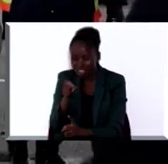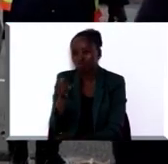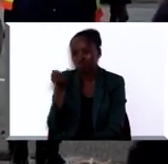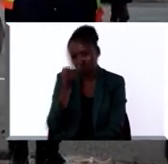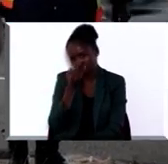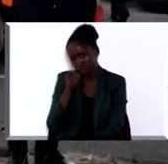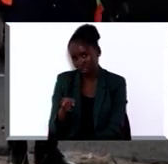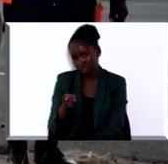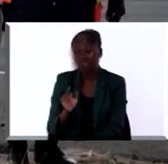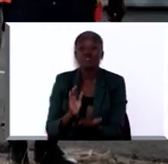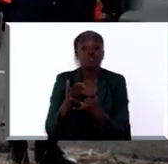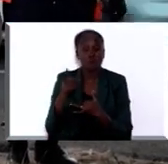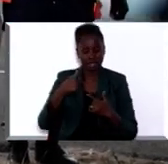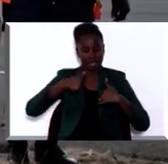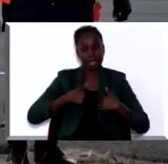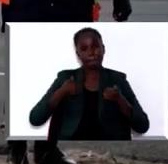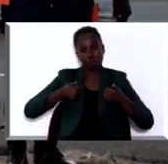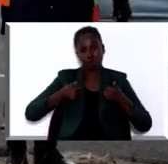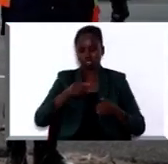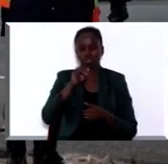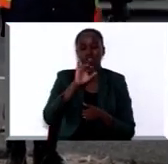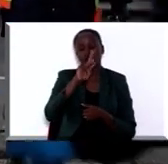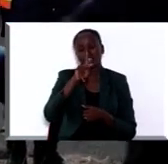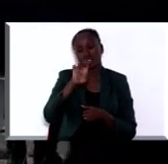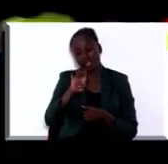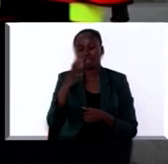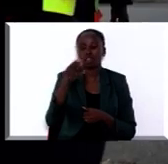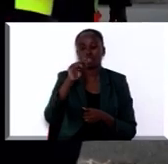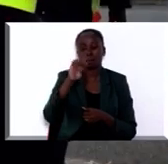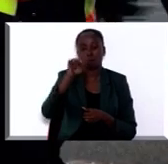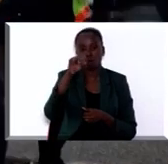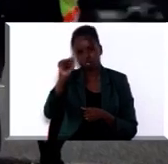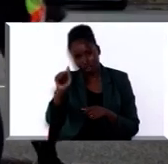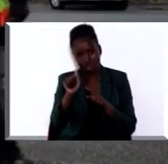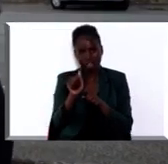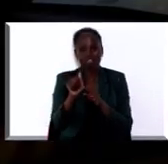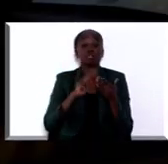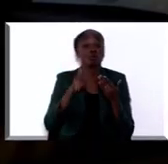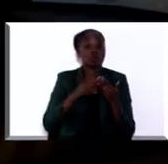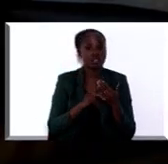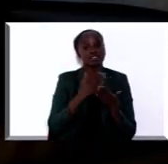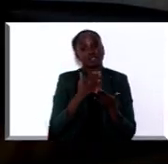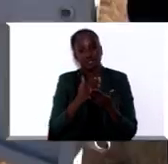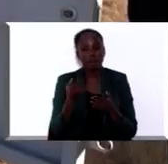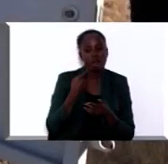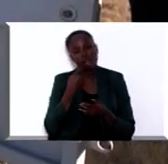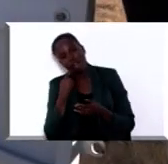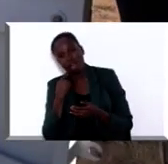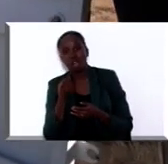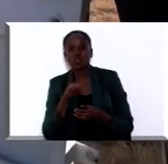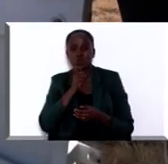Through Kimoja, our program to reach out and rehabilitate those who have fallen victim to the